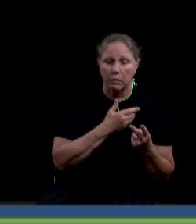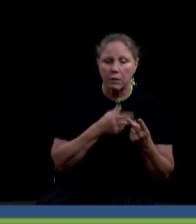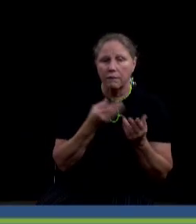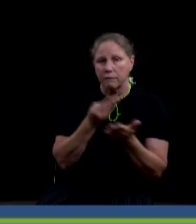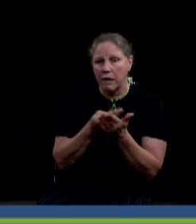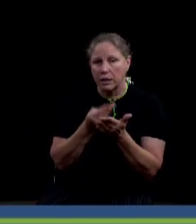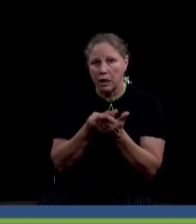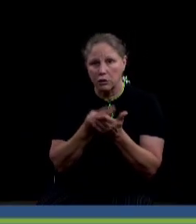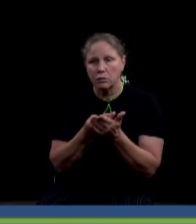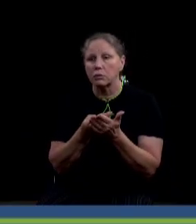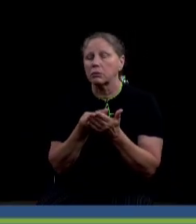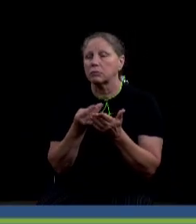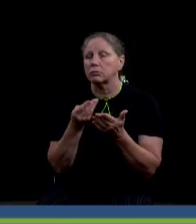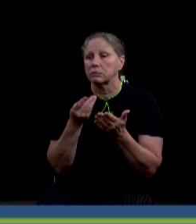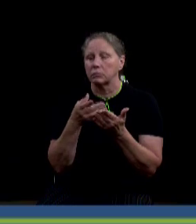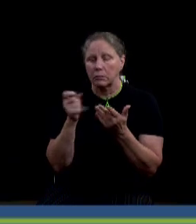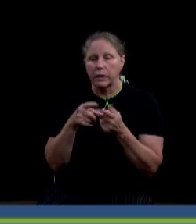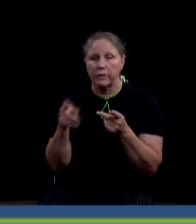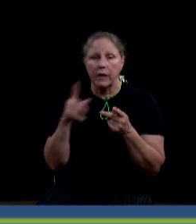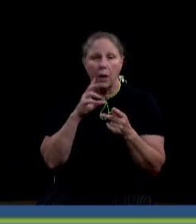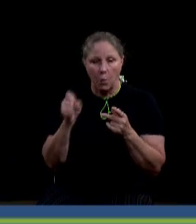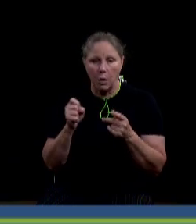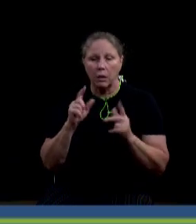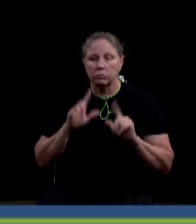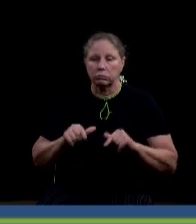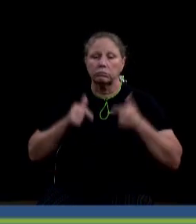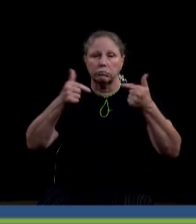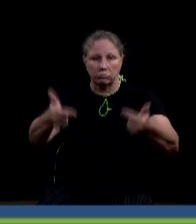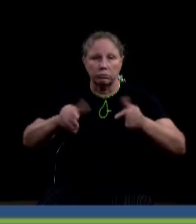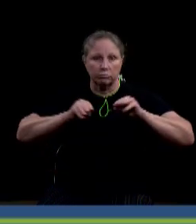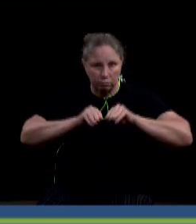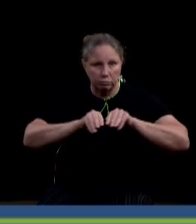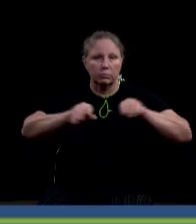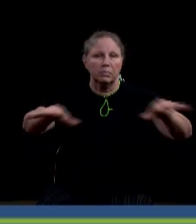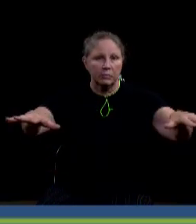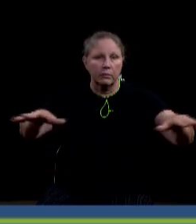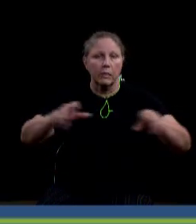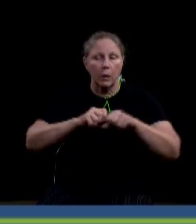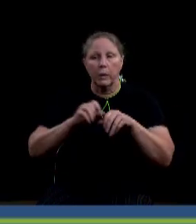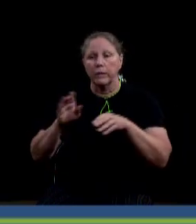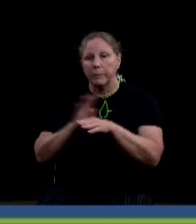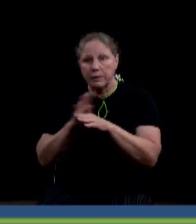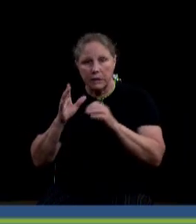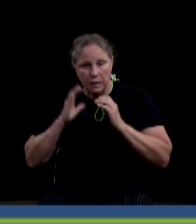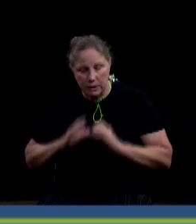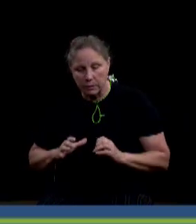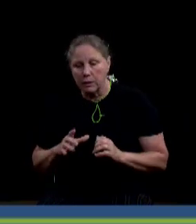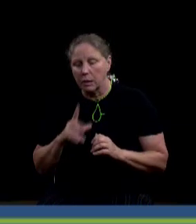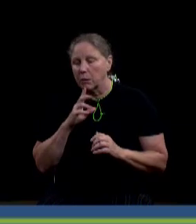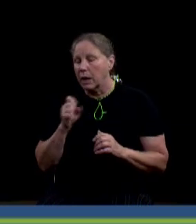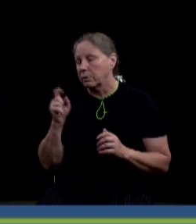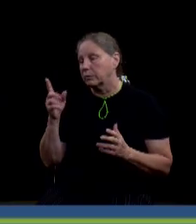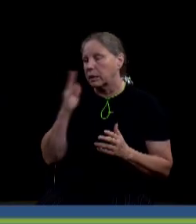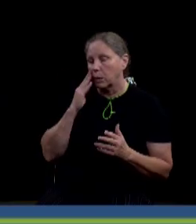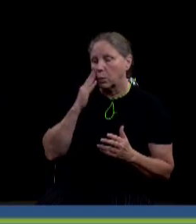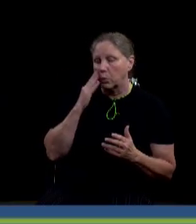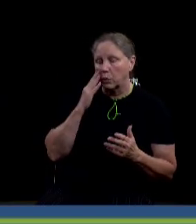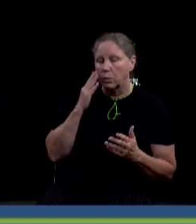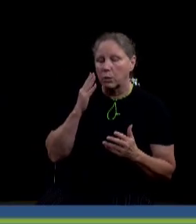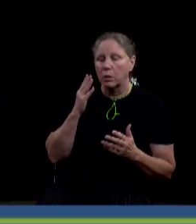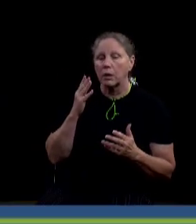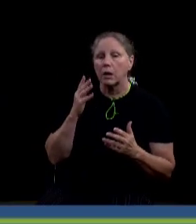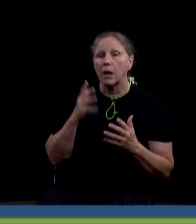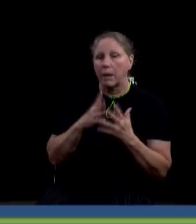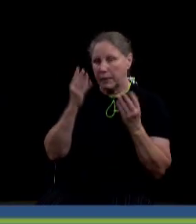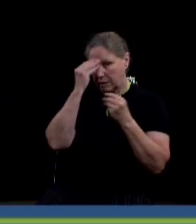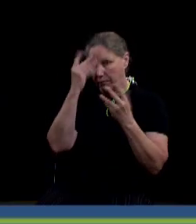turn share that with their business customers. And we can make, I mean, you know, as much information that goes out publicly will continue to